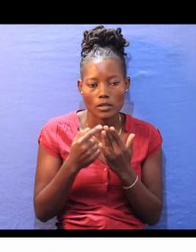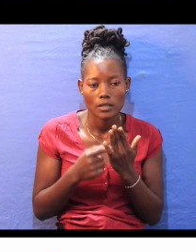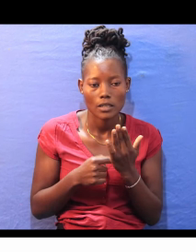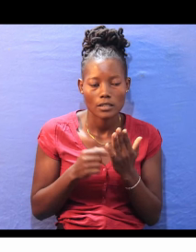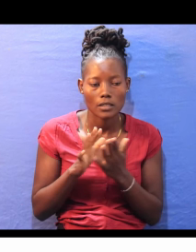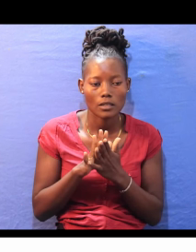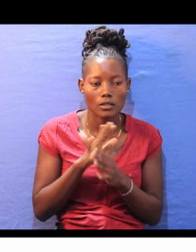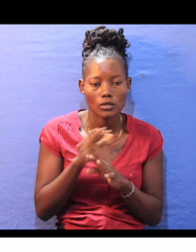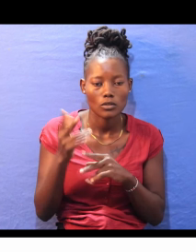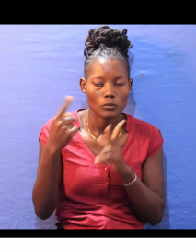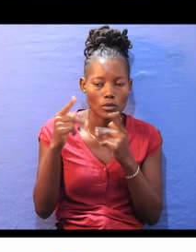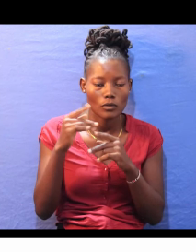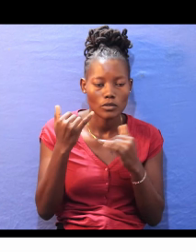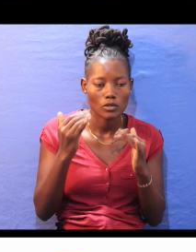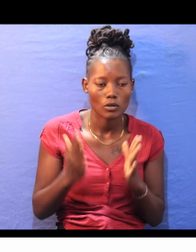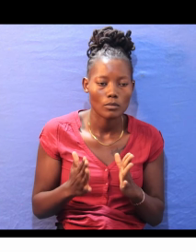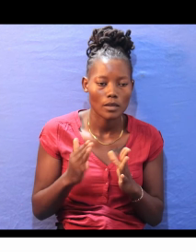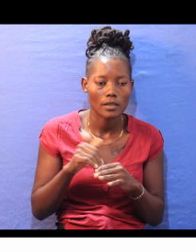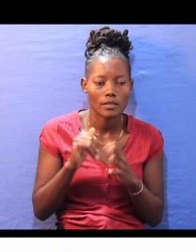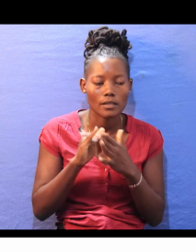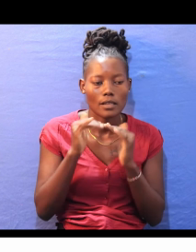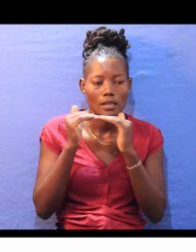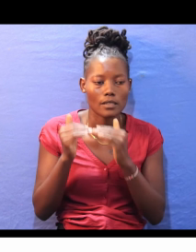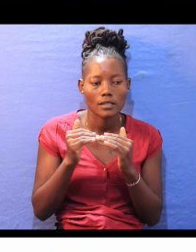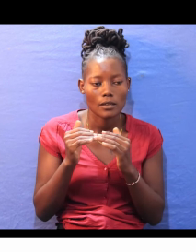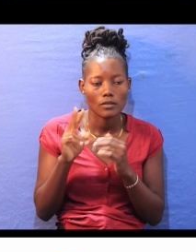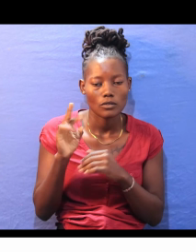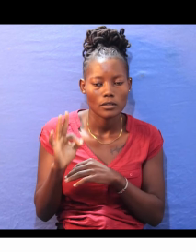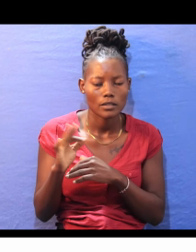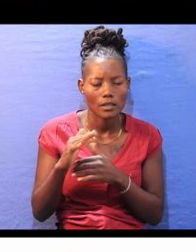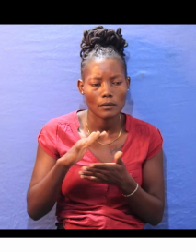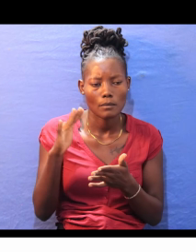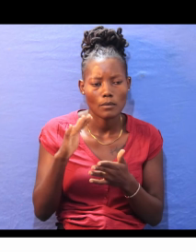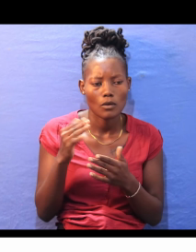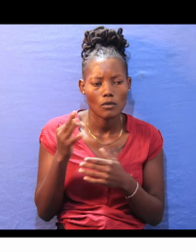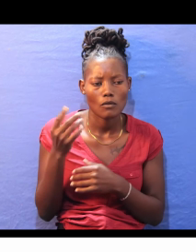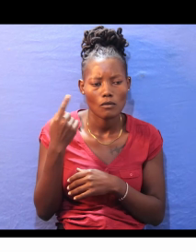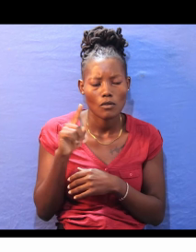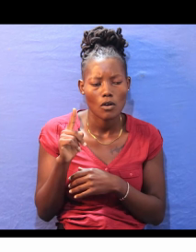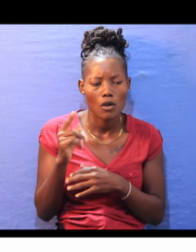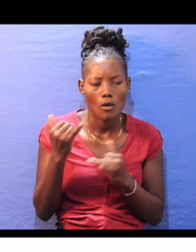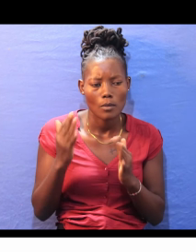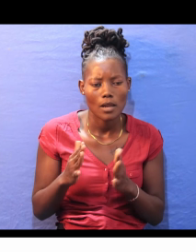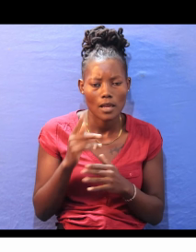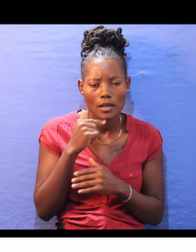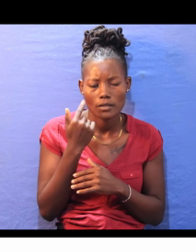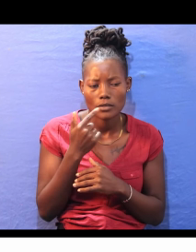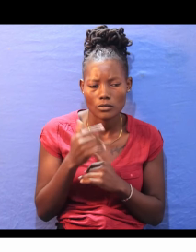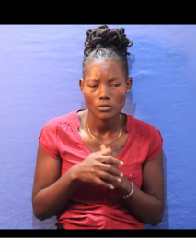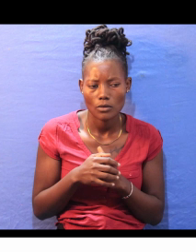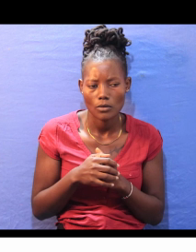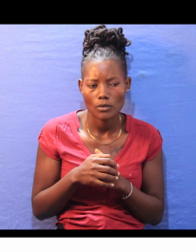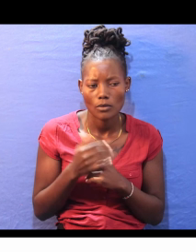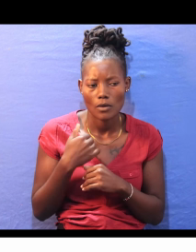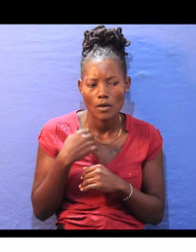level, and 17 to 23 or more. And for athletes, this is going to happen at the age of